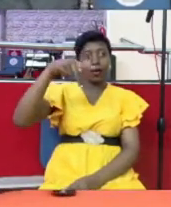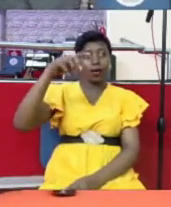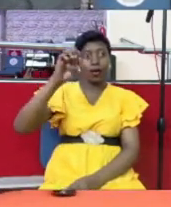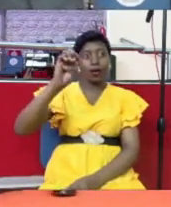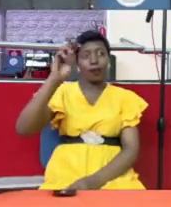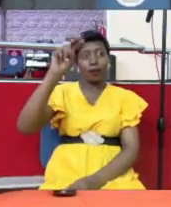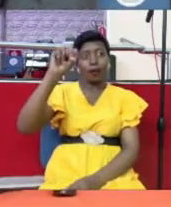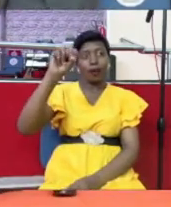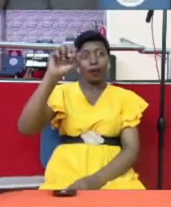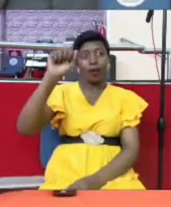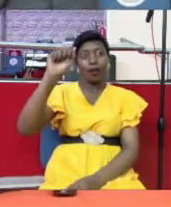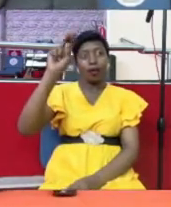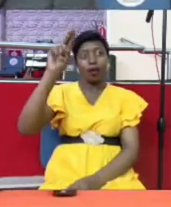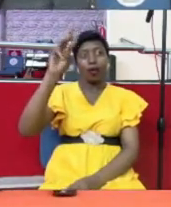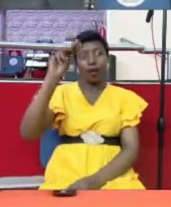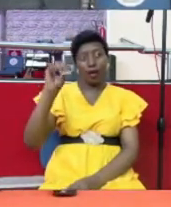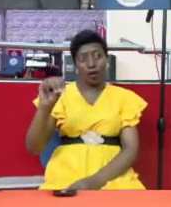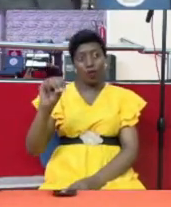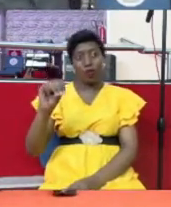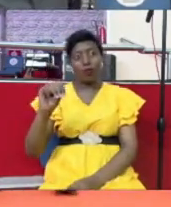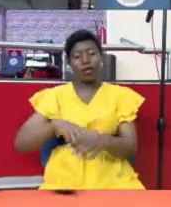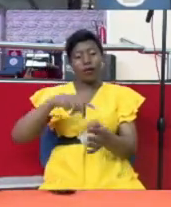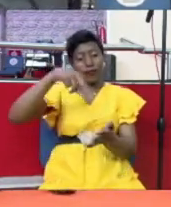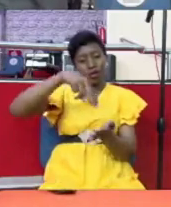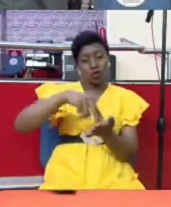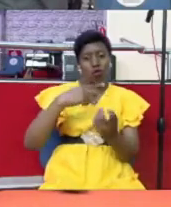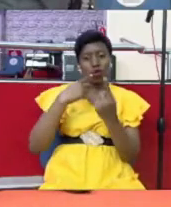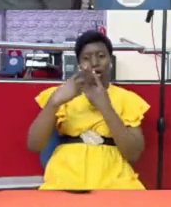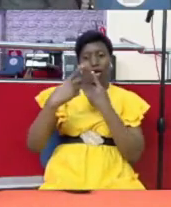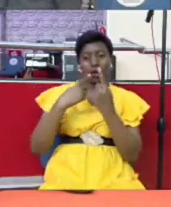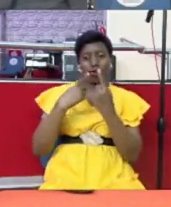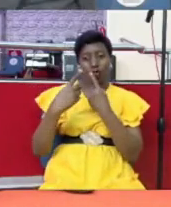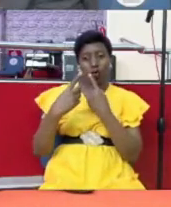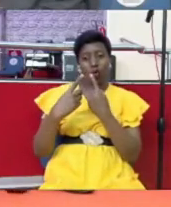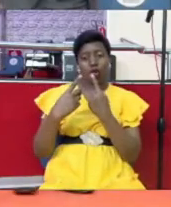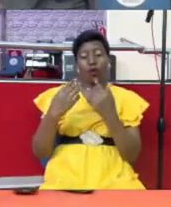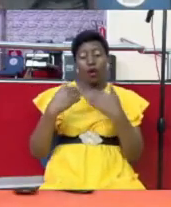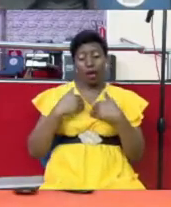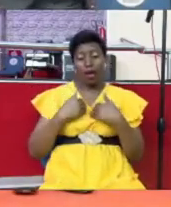spoke, suddenly there was a woman who was double bent,